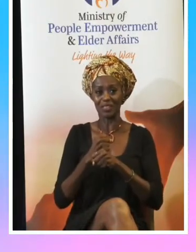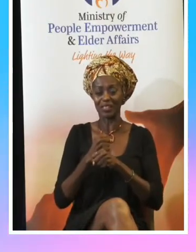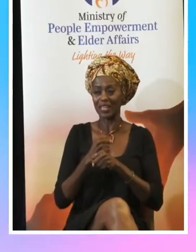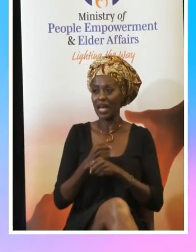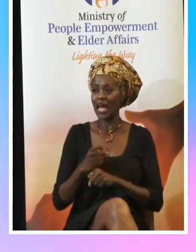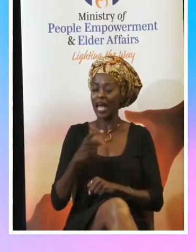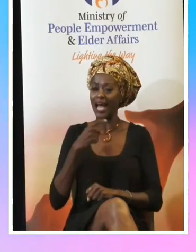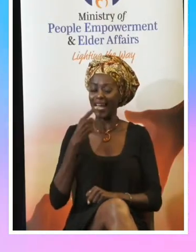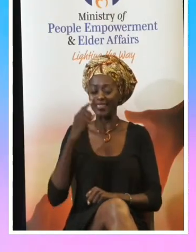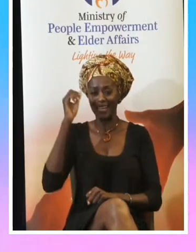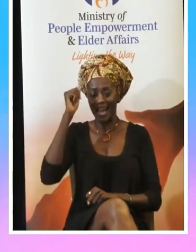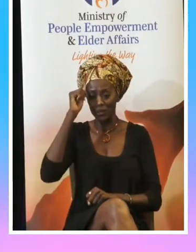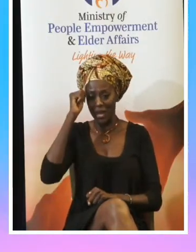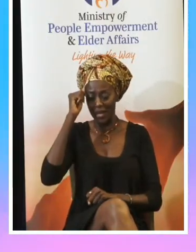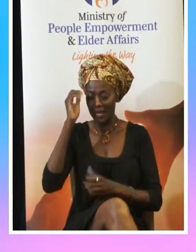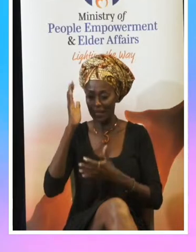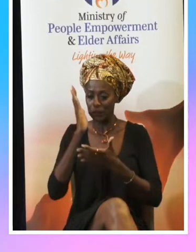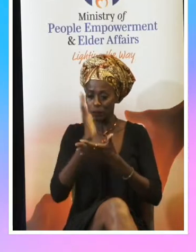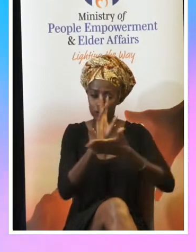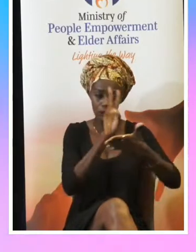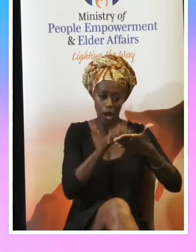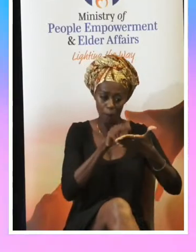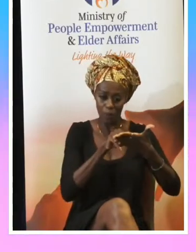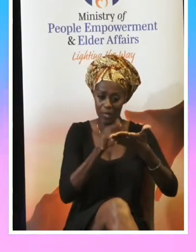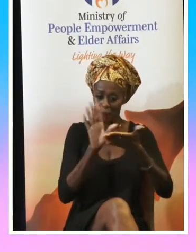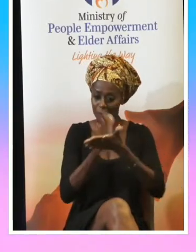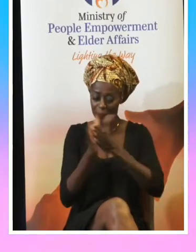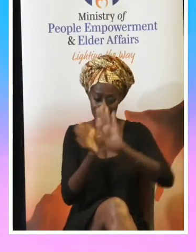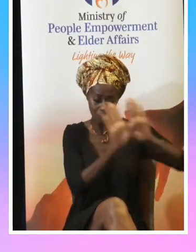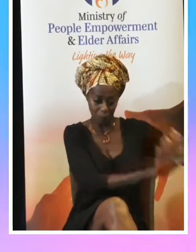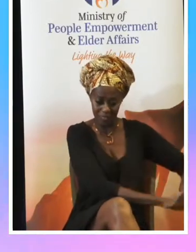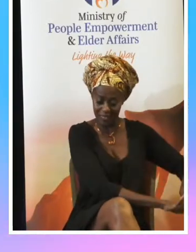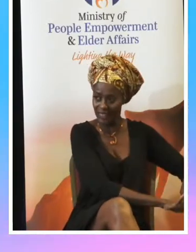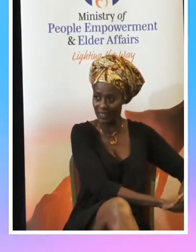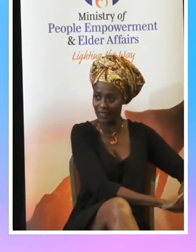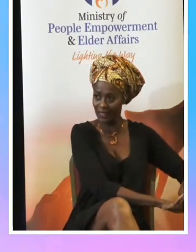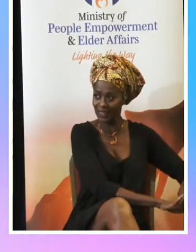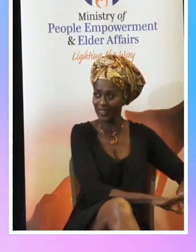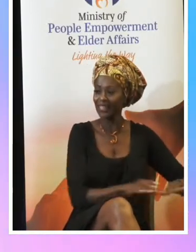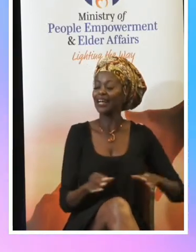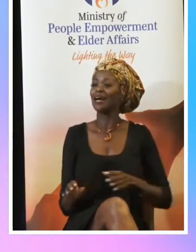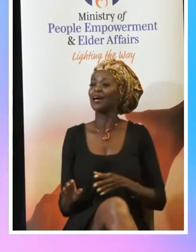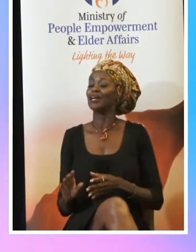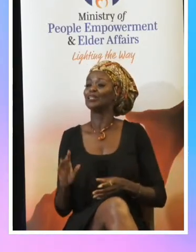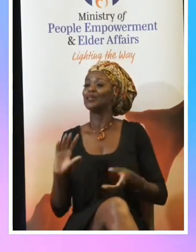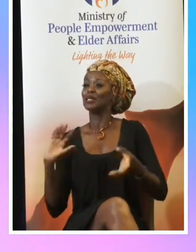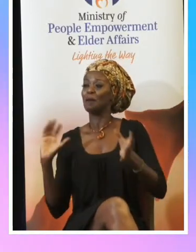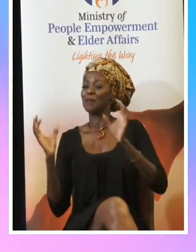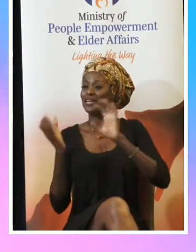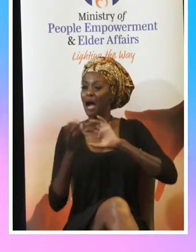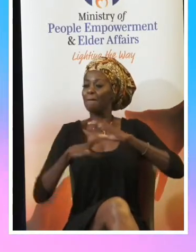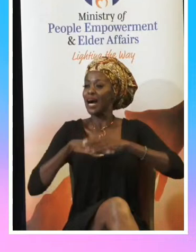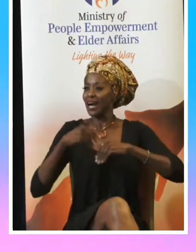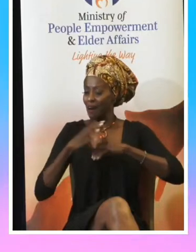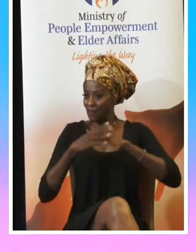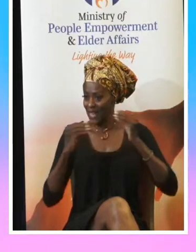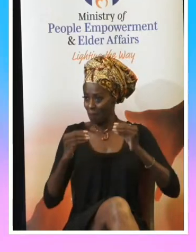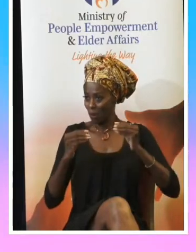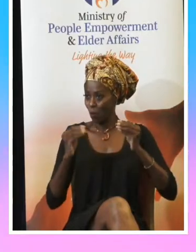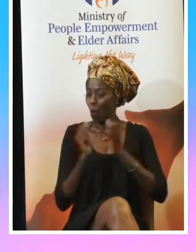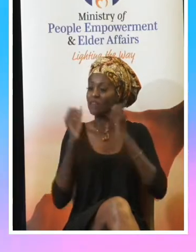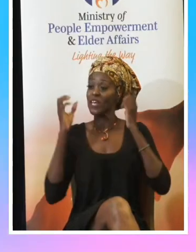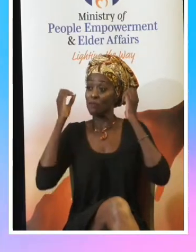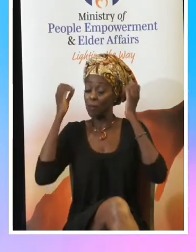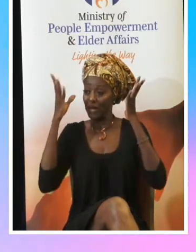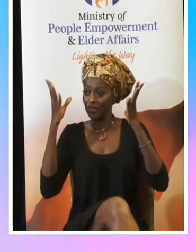your notes and begin to get comfortable with your material. Yesterday, as Andrele stood to speak, Andrele